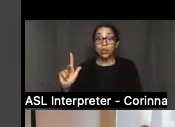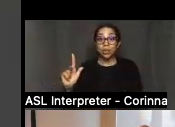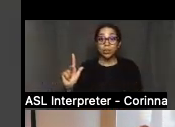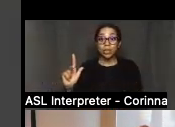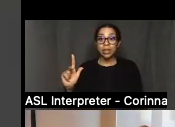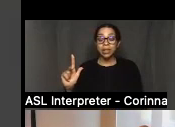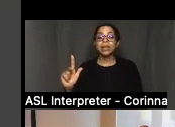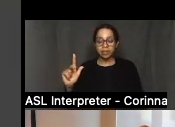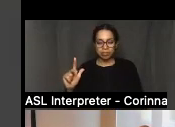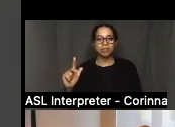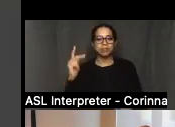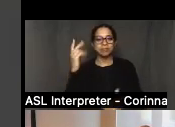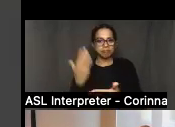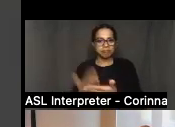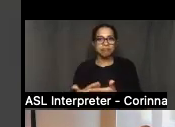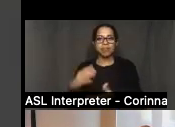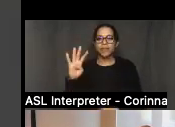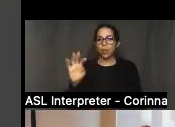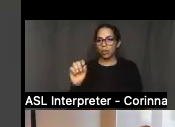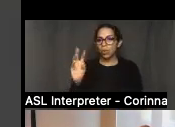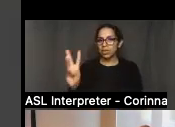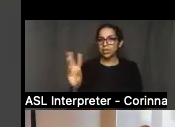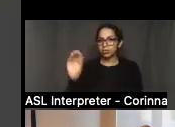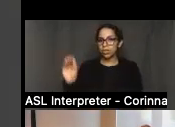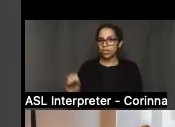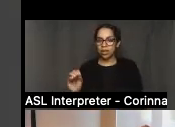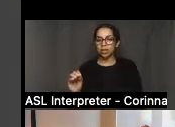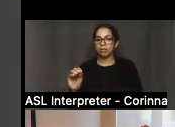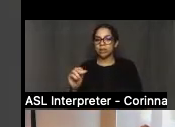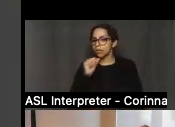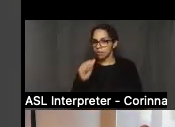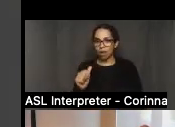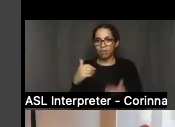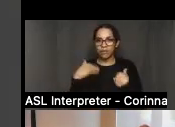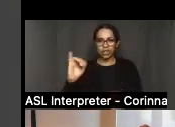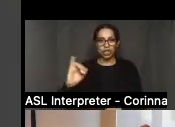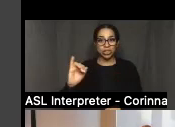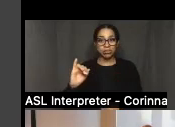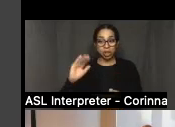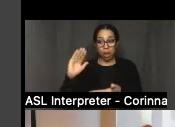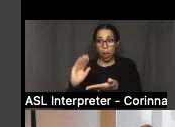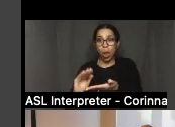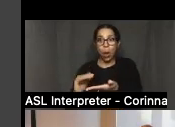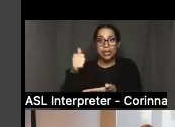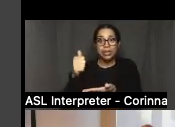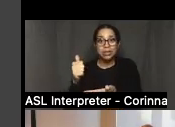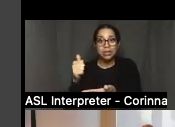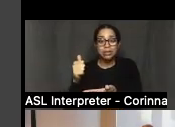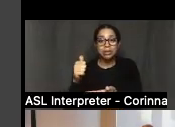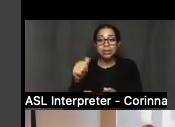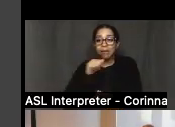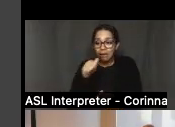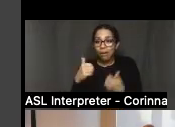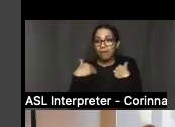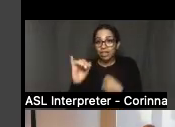rate of 4.6%. That is the lowest uninsured rate that we have had since we have